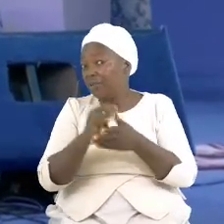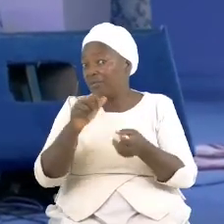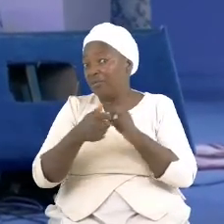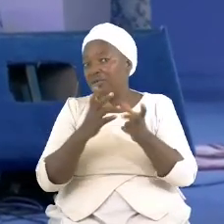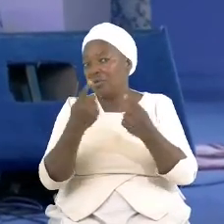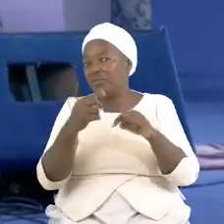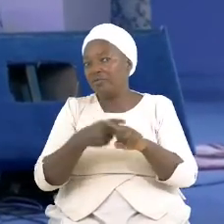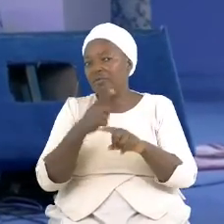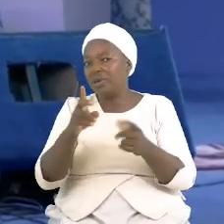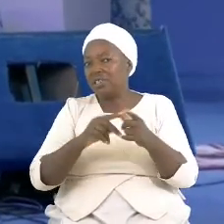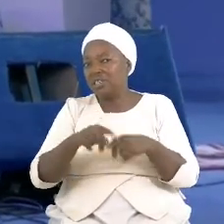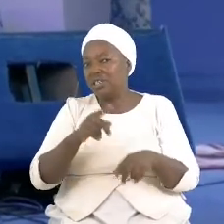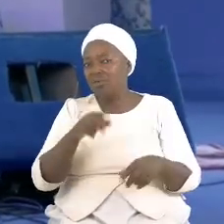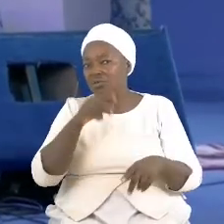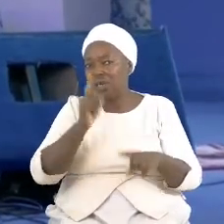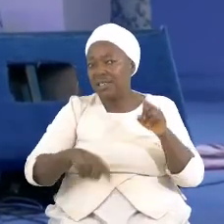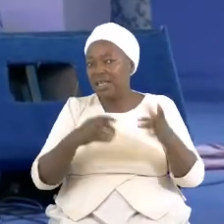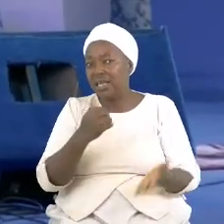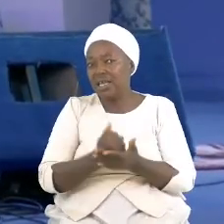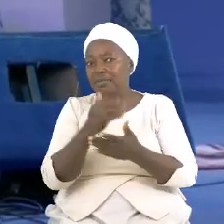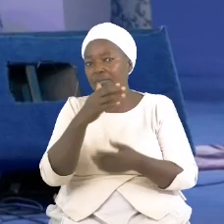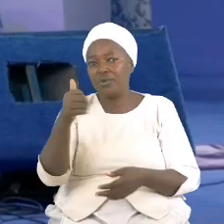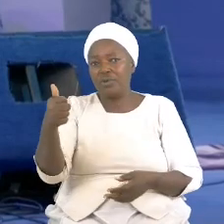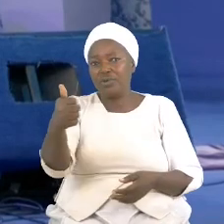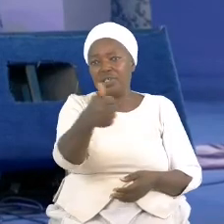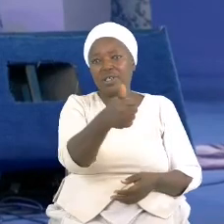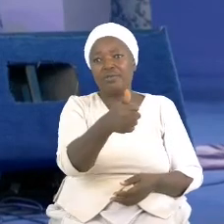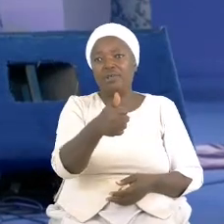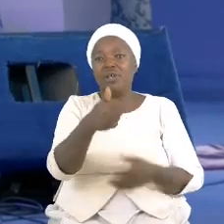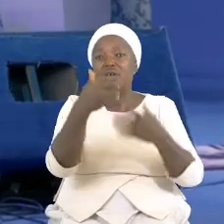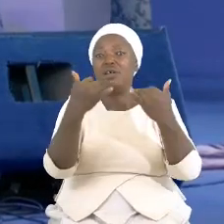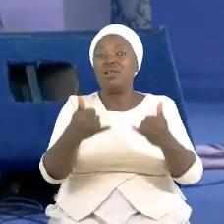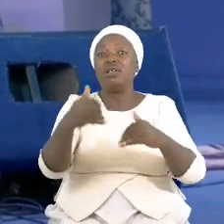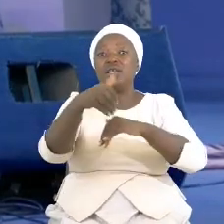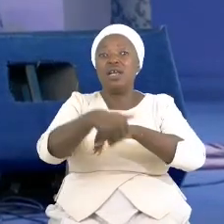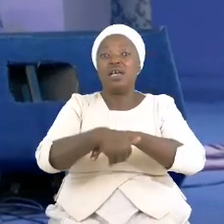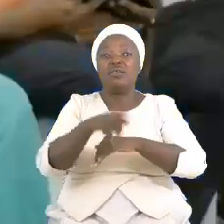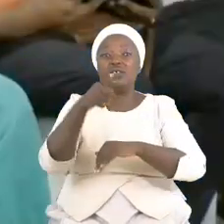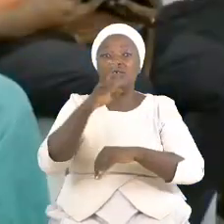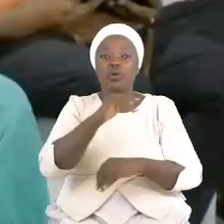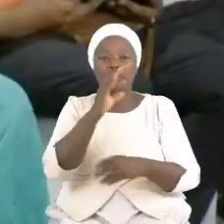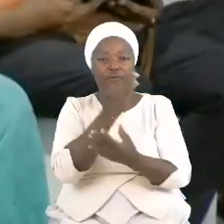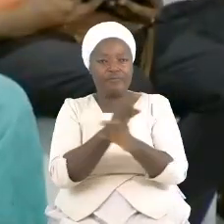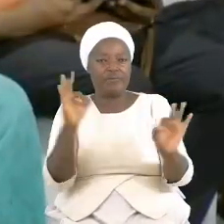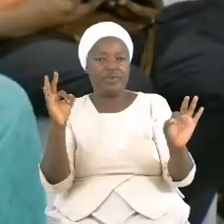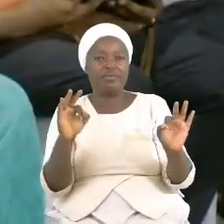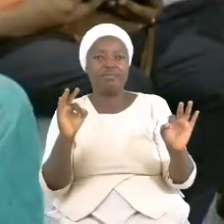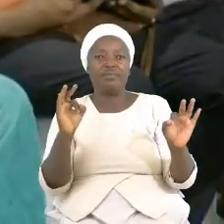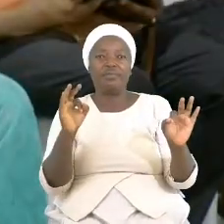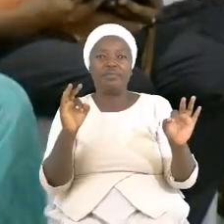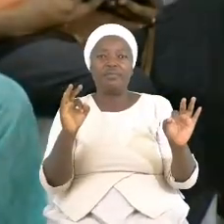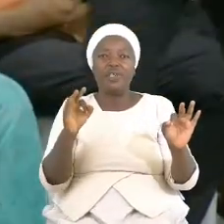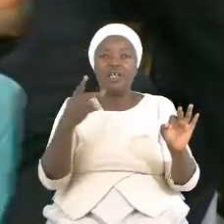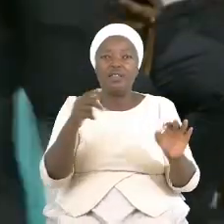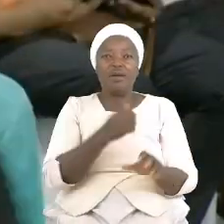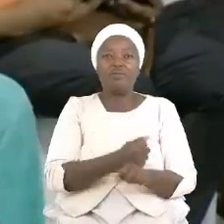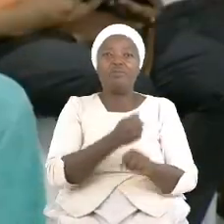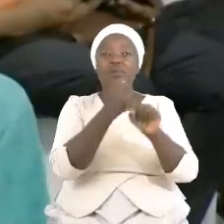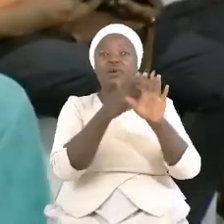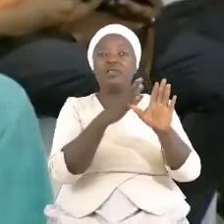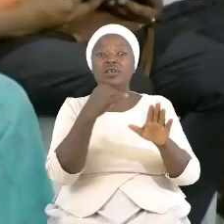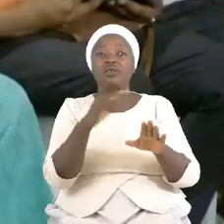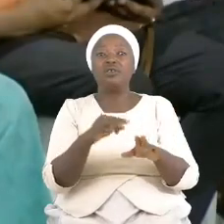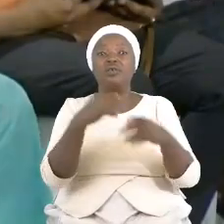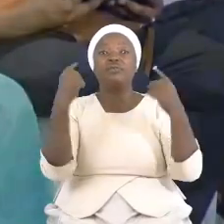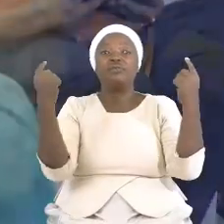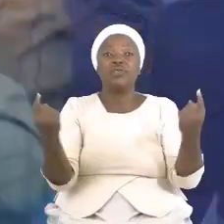not even help yourself, tonight, you'll be free. The mountain of iniquity